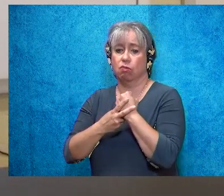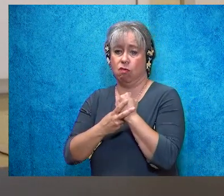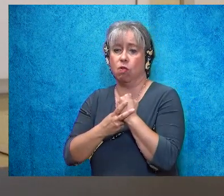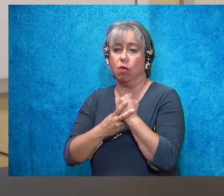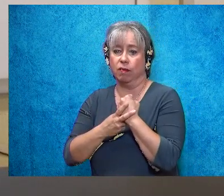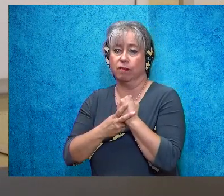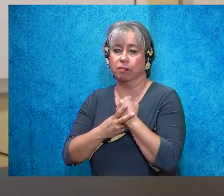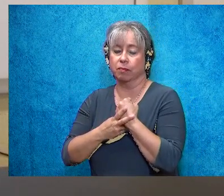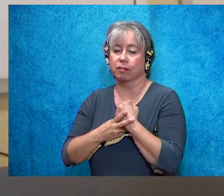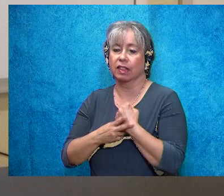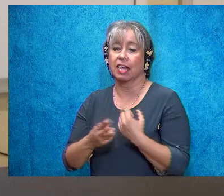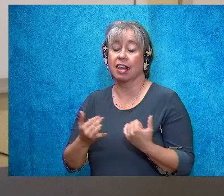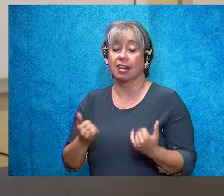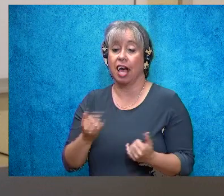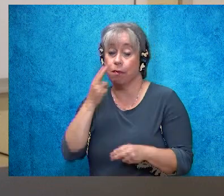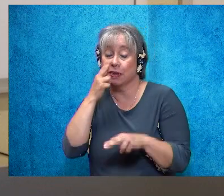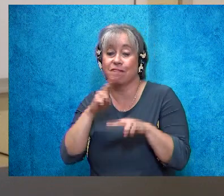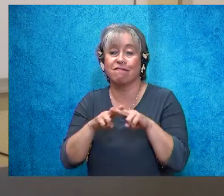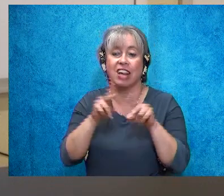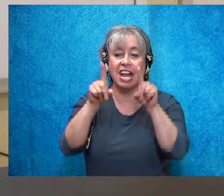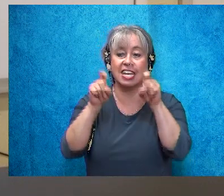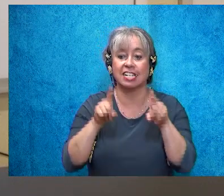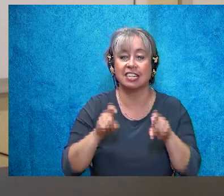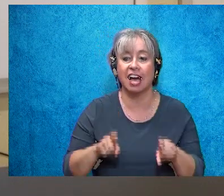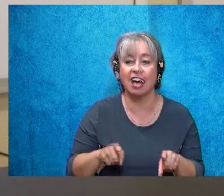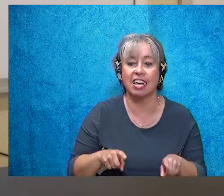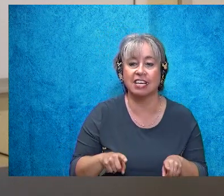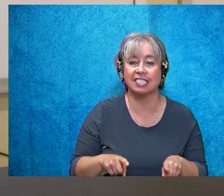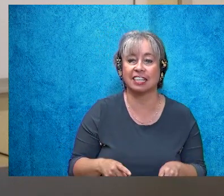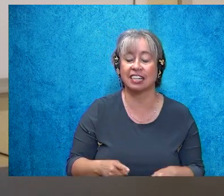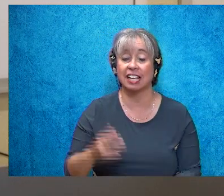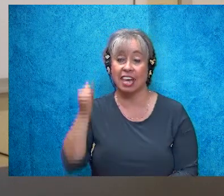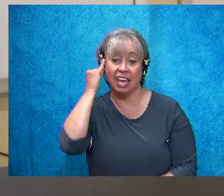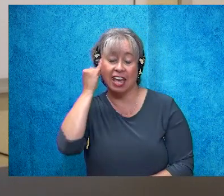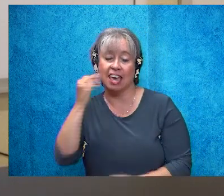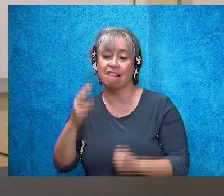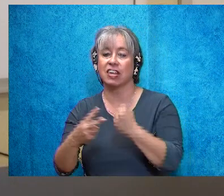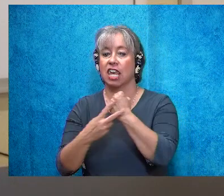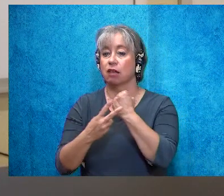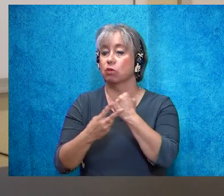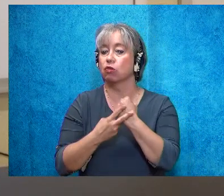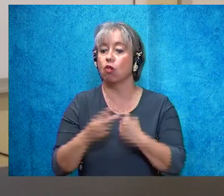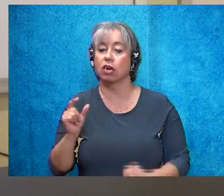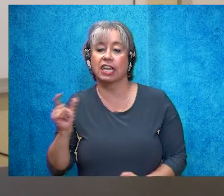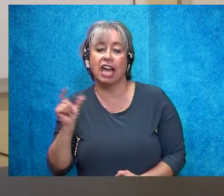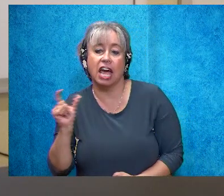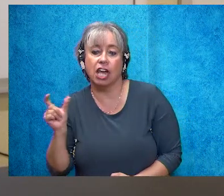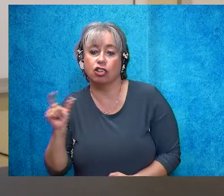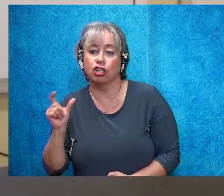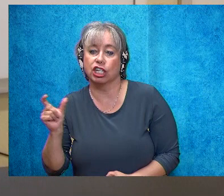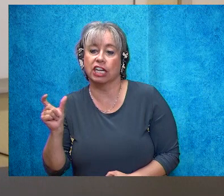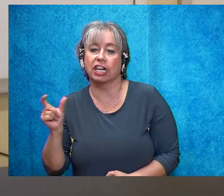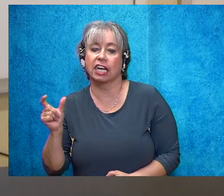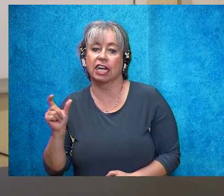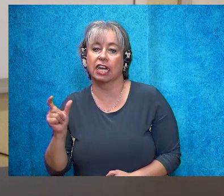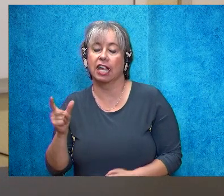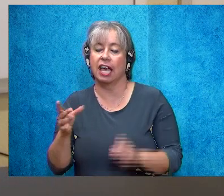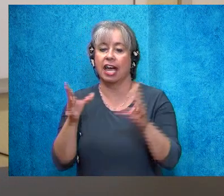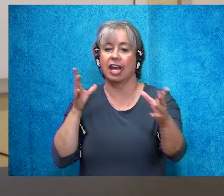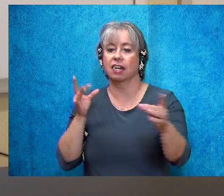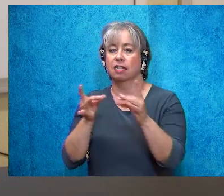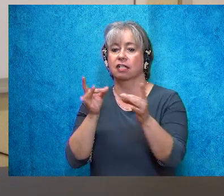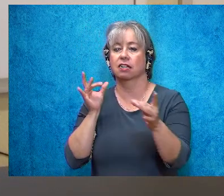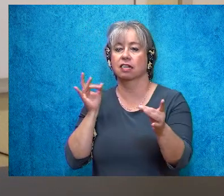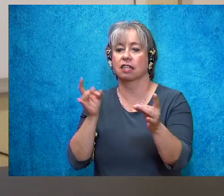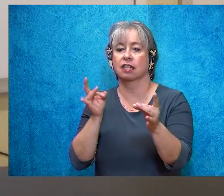really fun to test this out. So if I'm storing energy and then I release it, what